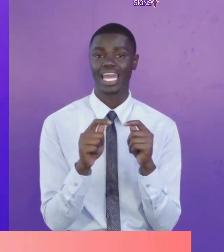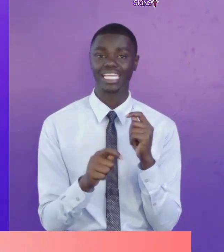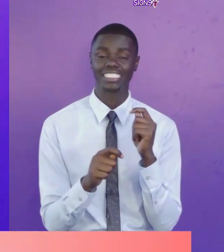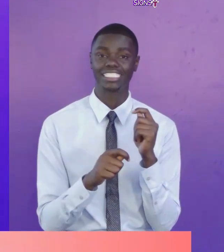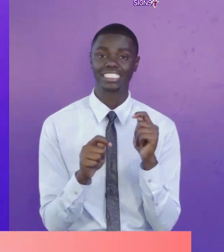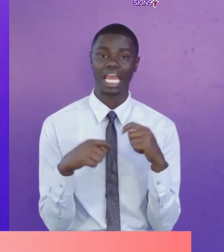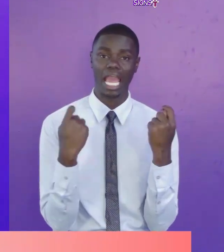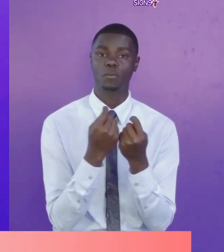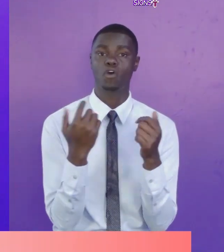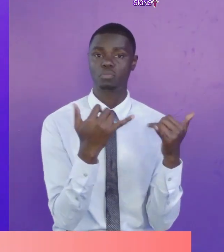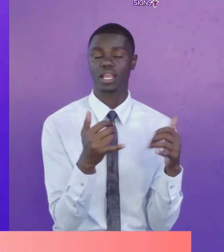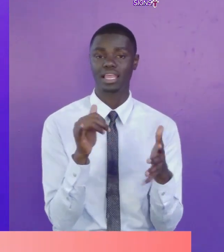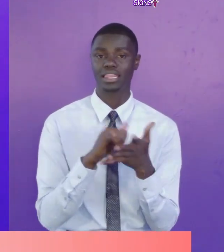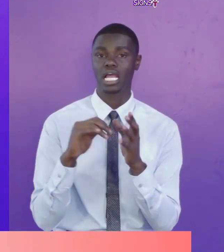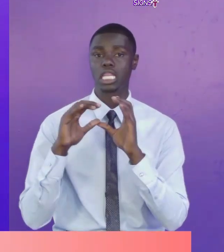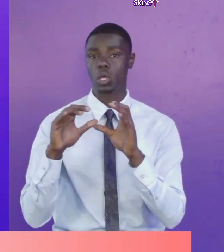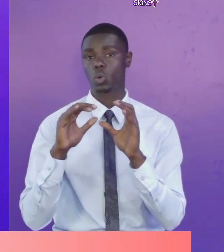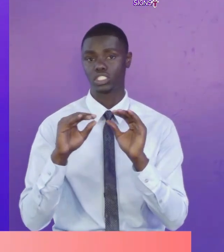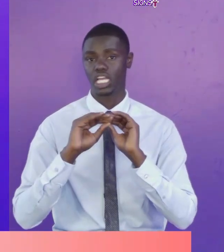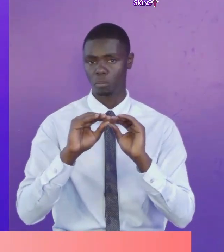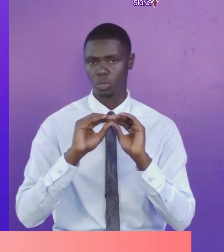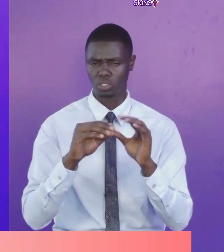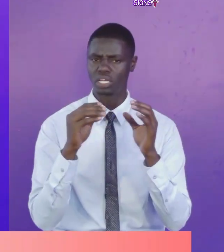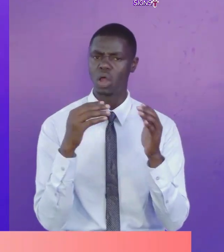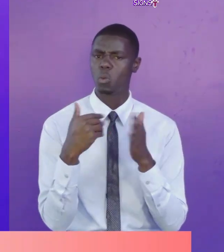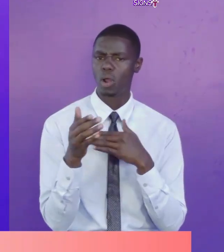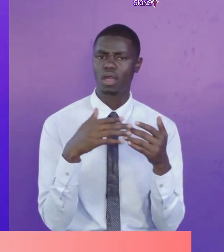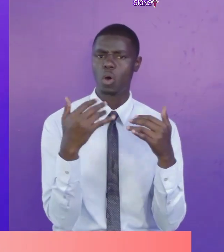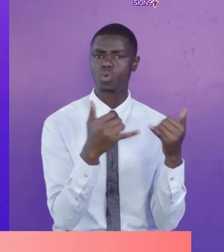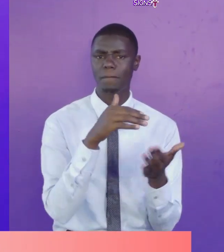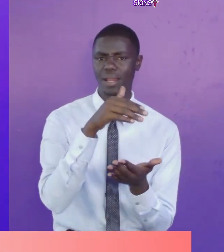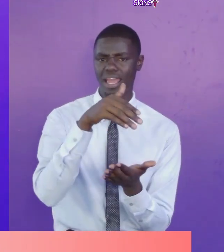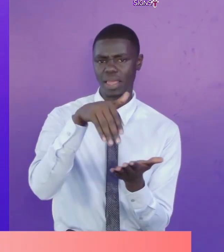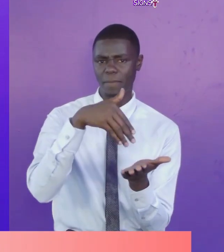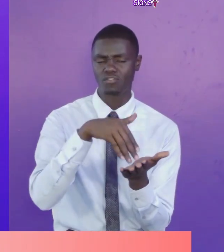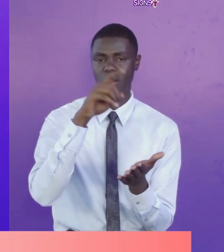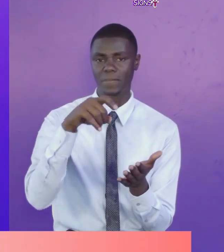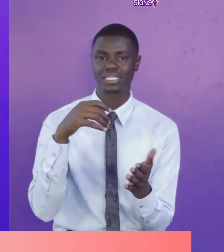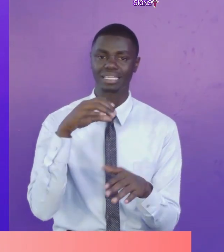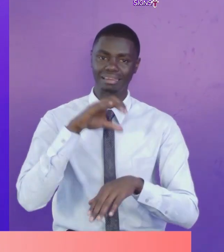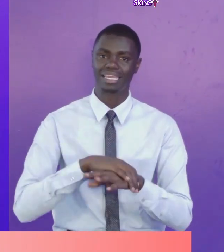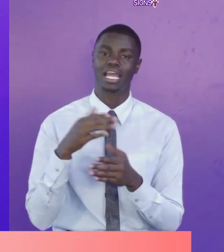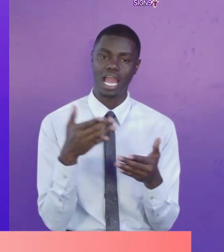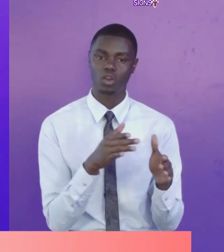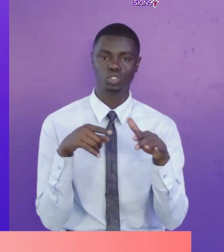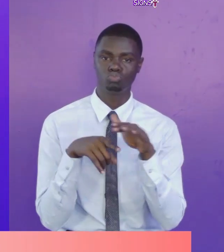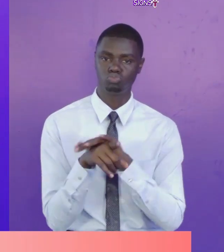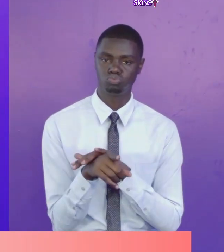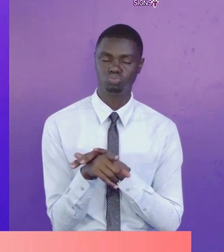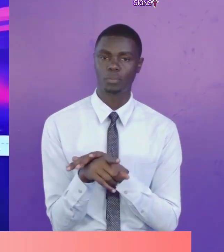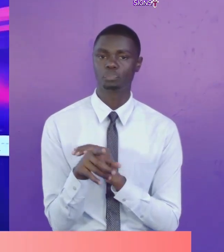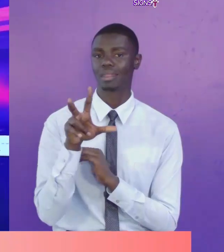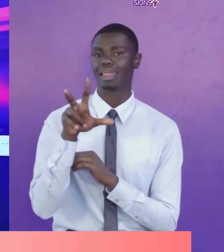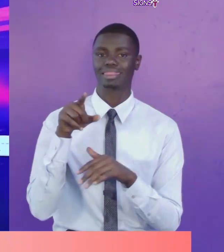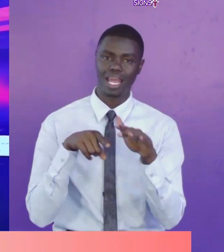him is that you have to, even if you are playing in the midfield, you have to find a chance to score. Yeah. The third goal